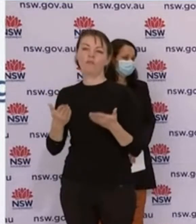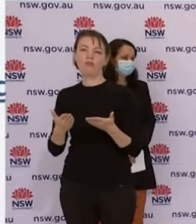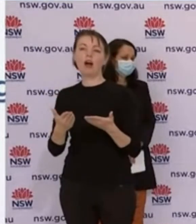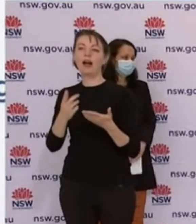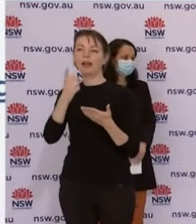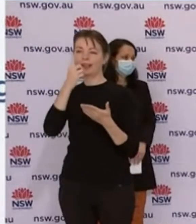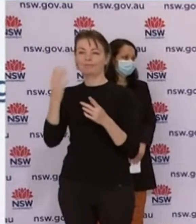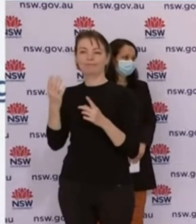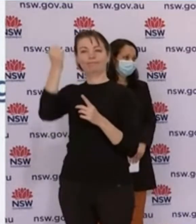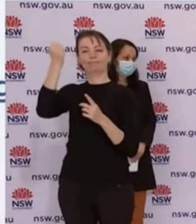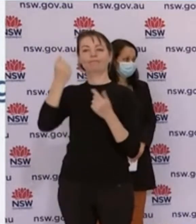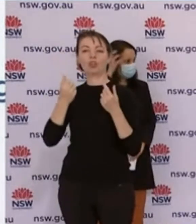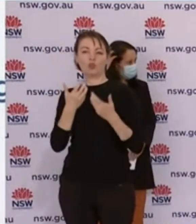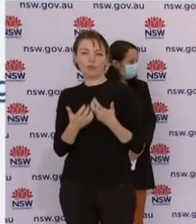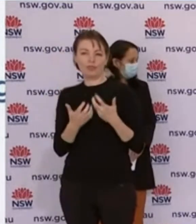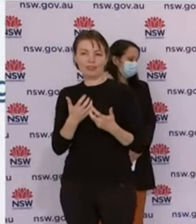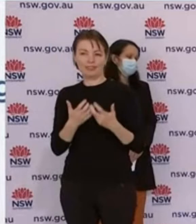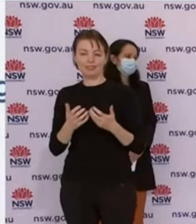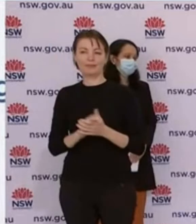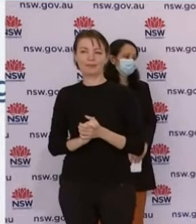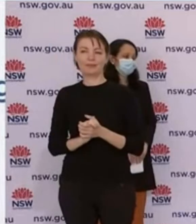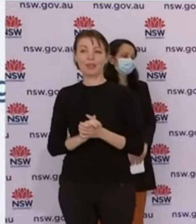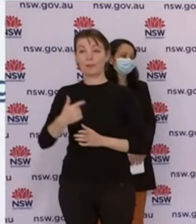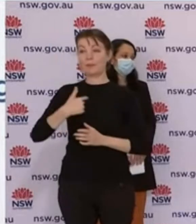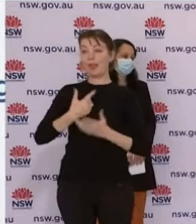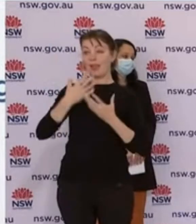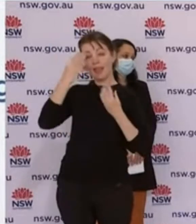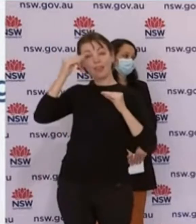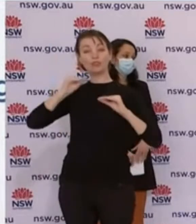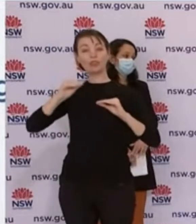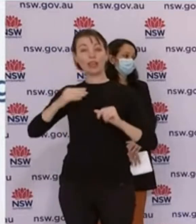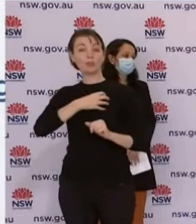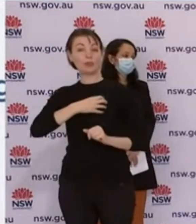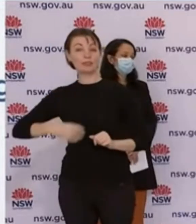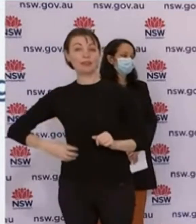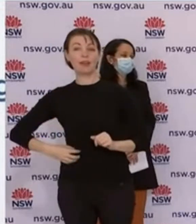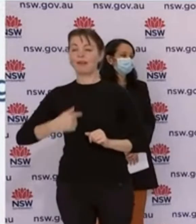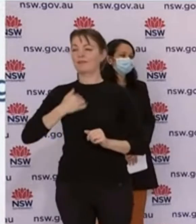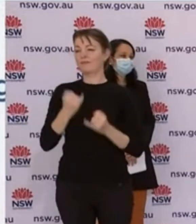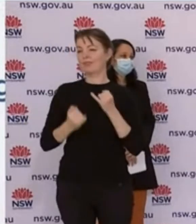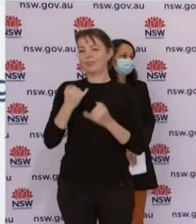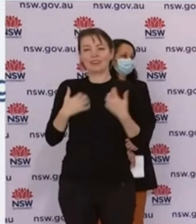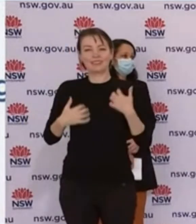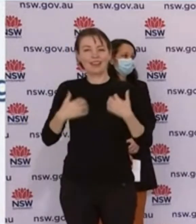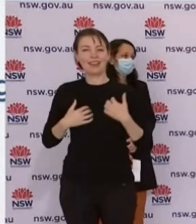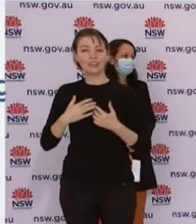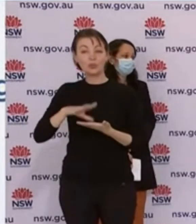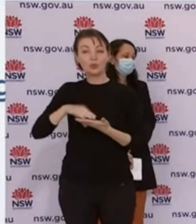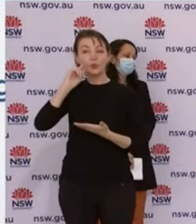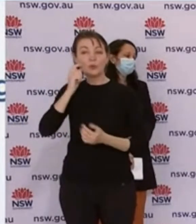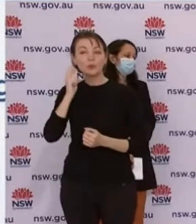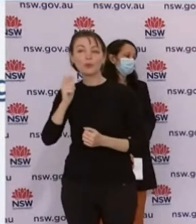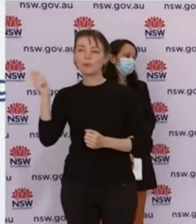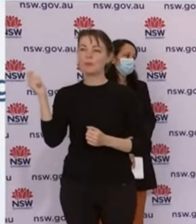students know that that is the case. So can I say, as Education Minister, I'm excited that we have a plan to have our students back in the classroom. I'm